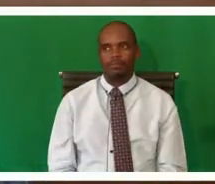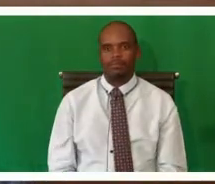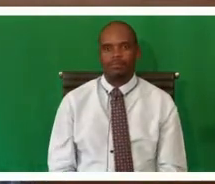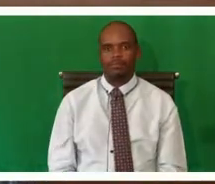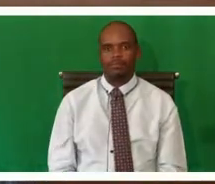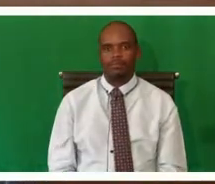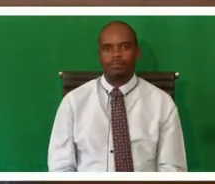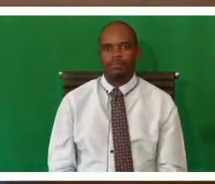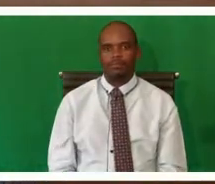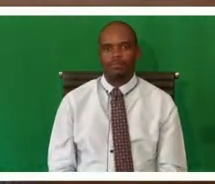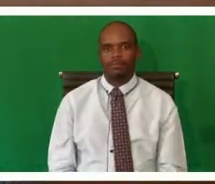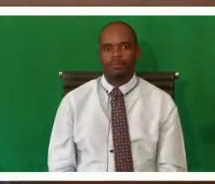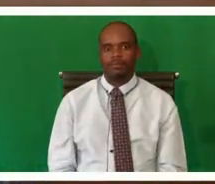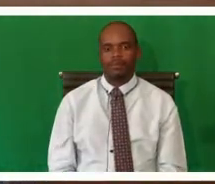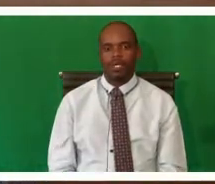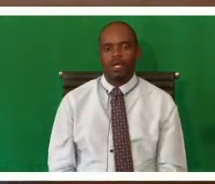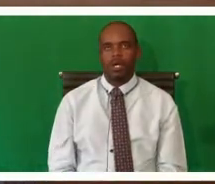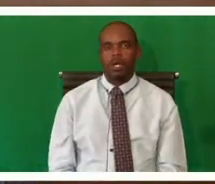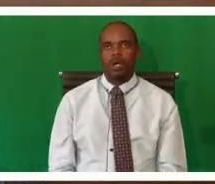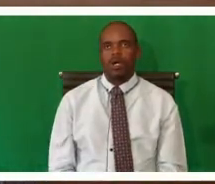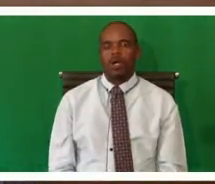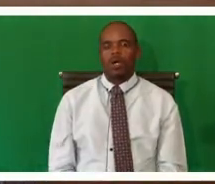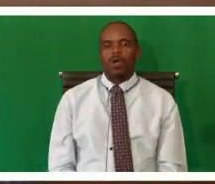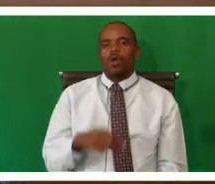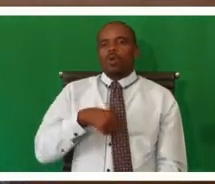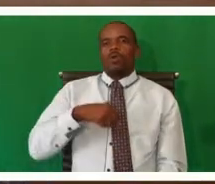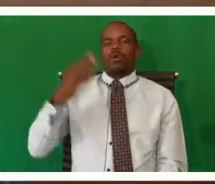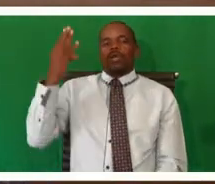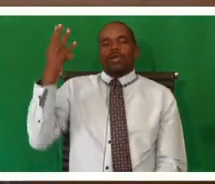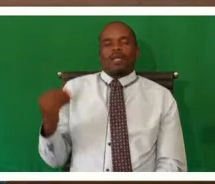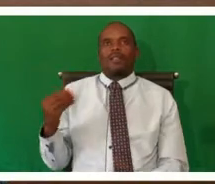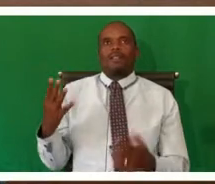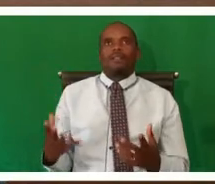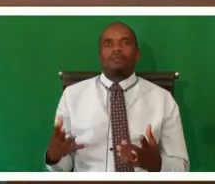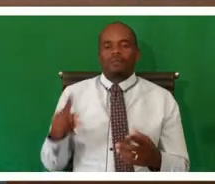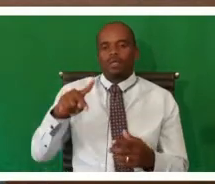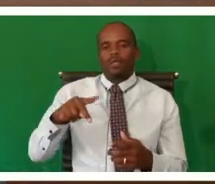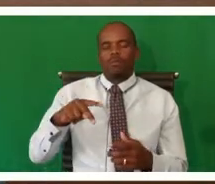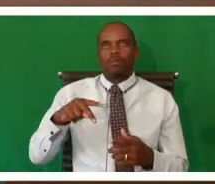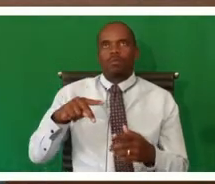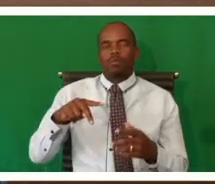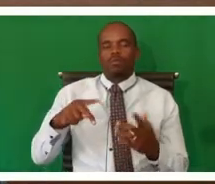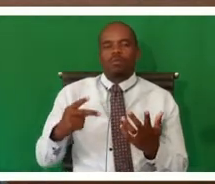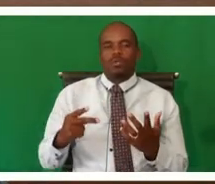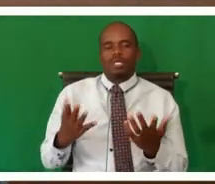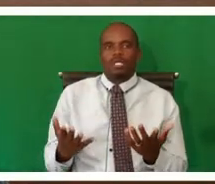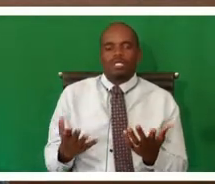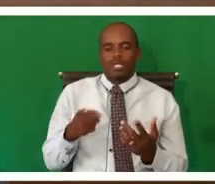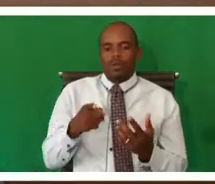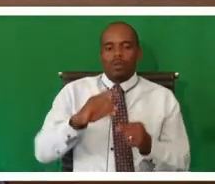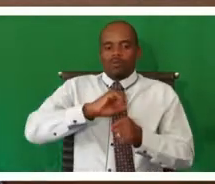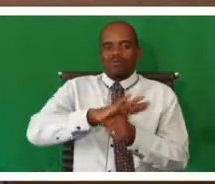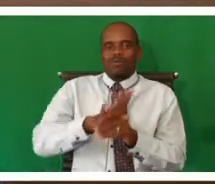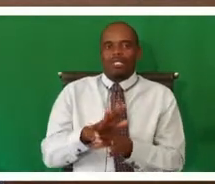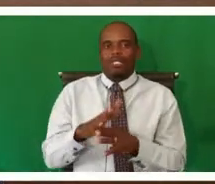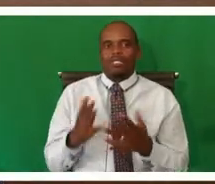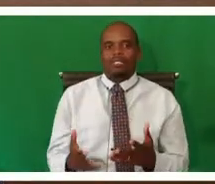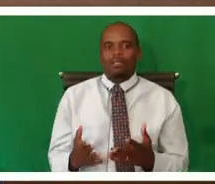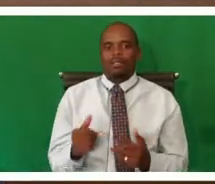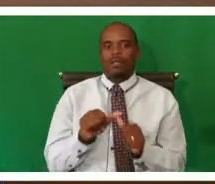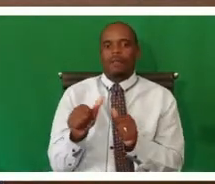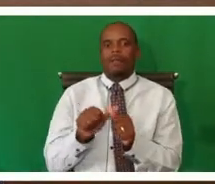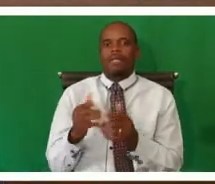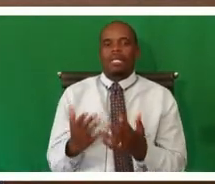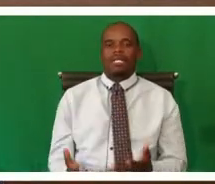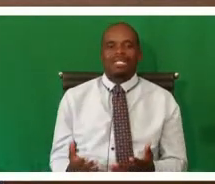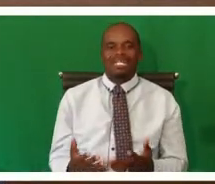We have huge tourist potential and lessen the impact of COVID-19 on this sector. We